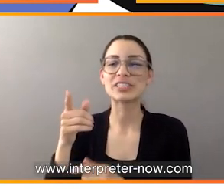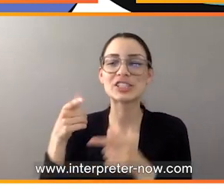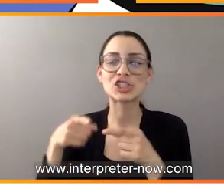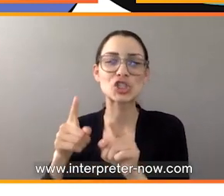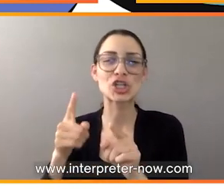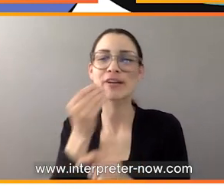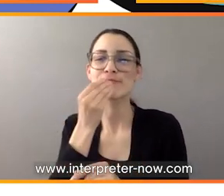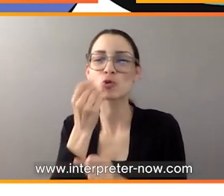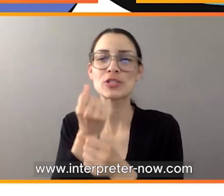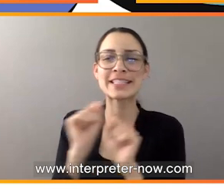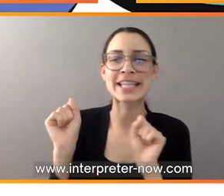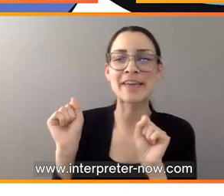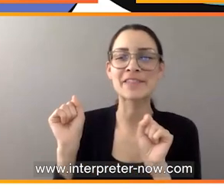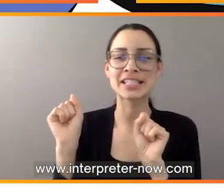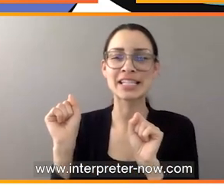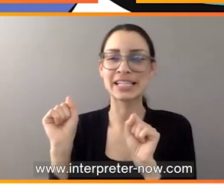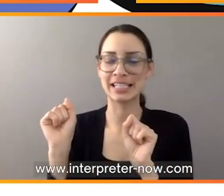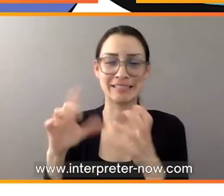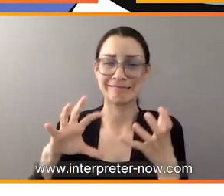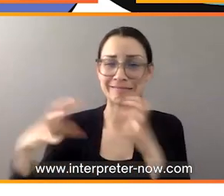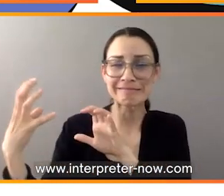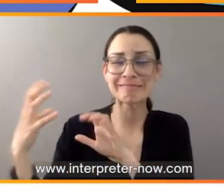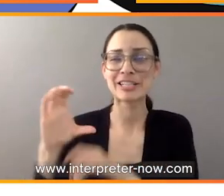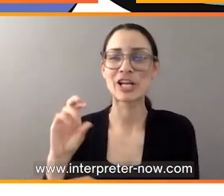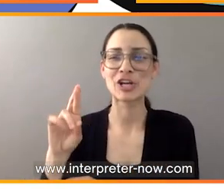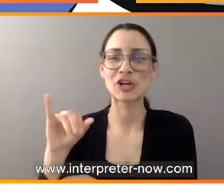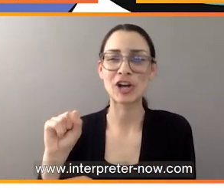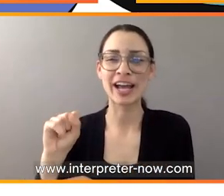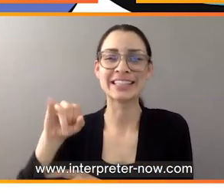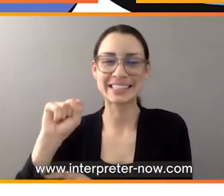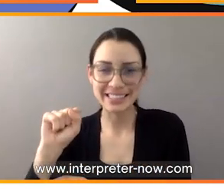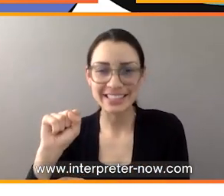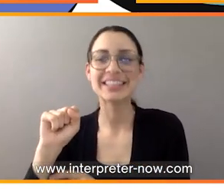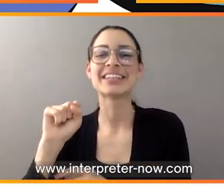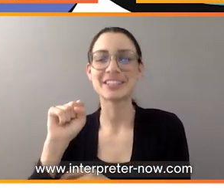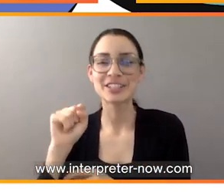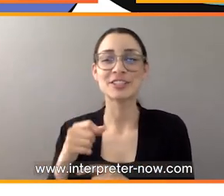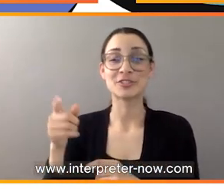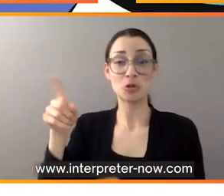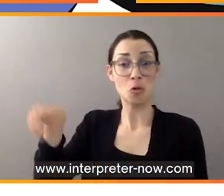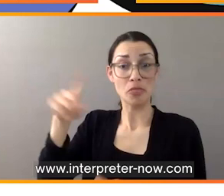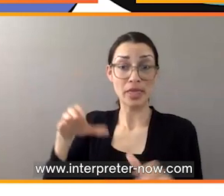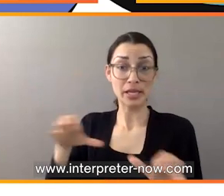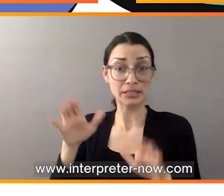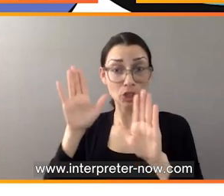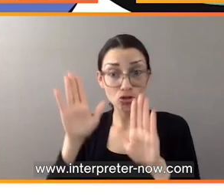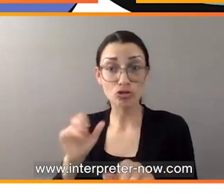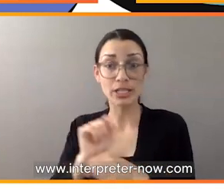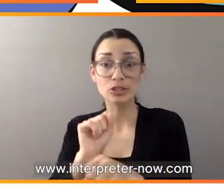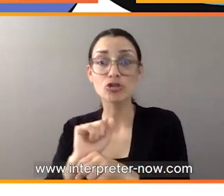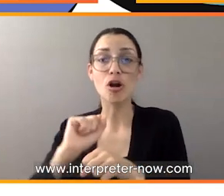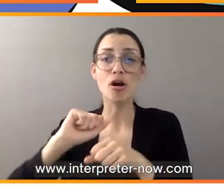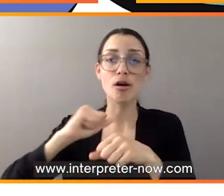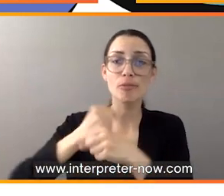And the company had no choice but to change, right? So they did a great job in creating an amazing council with